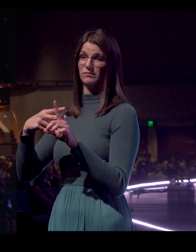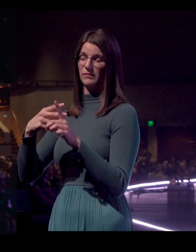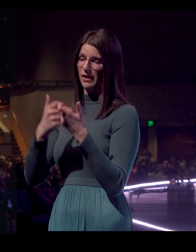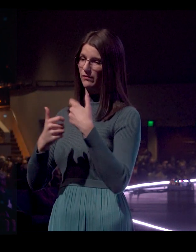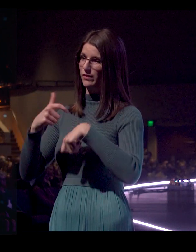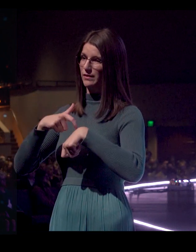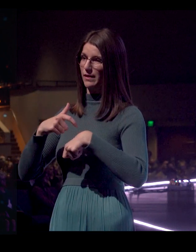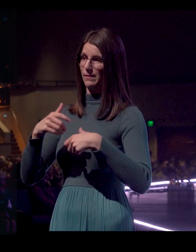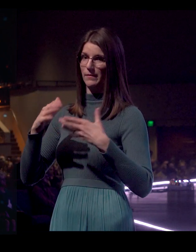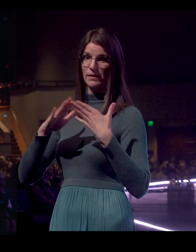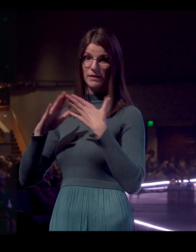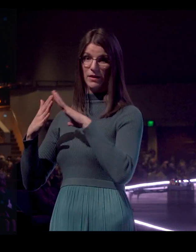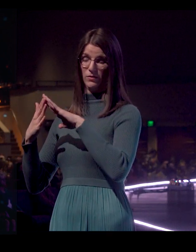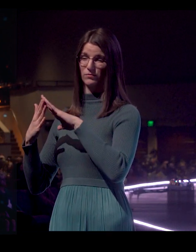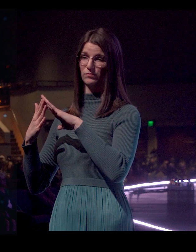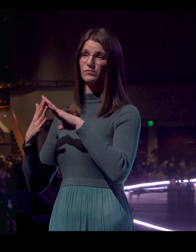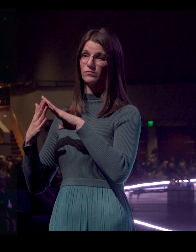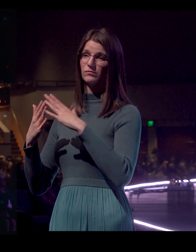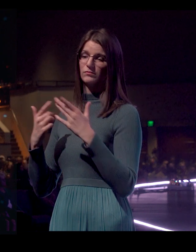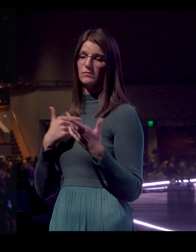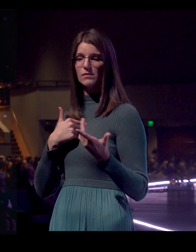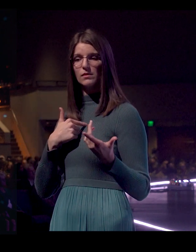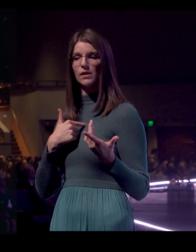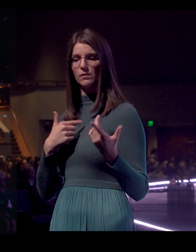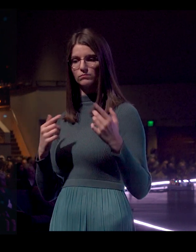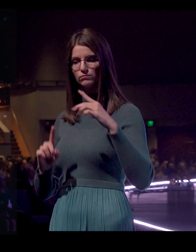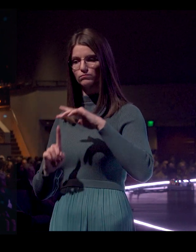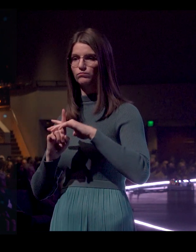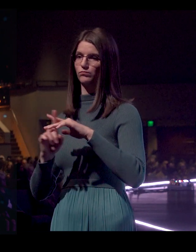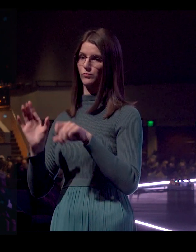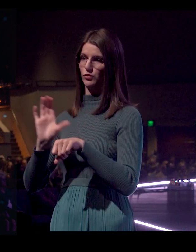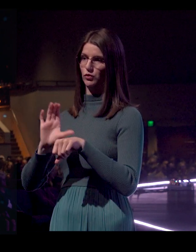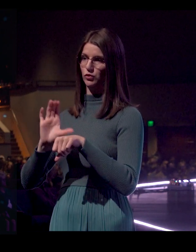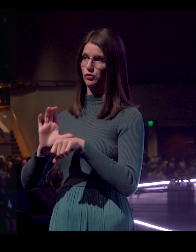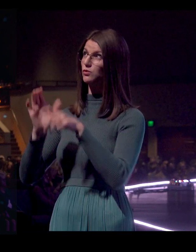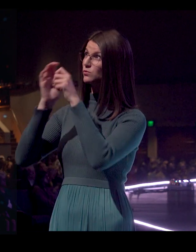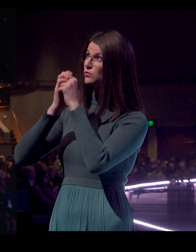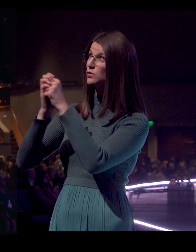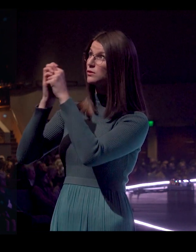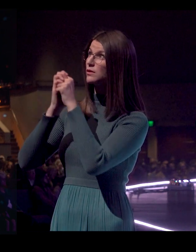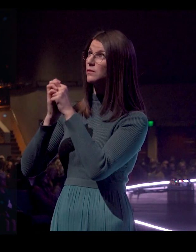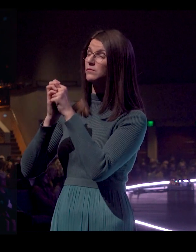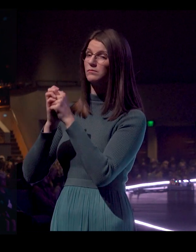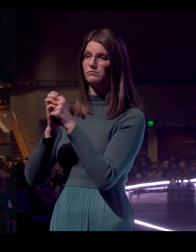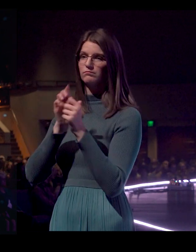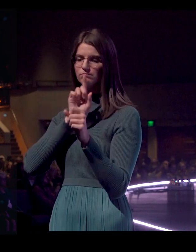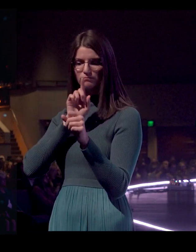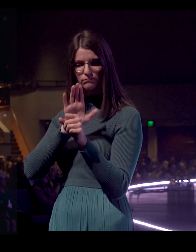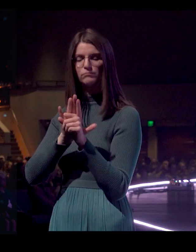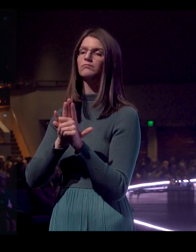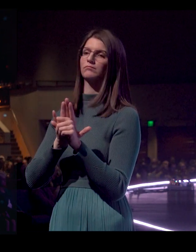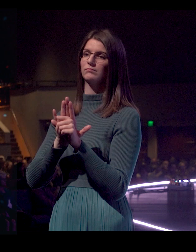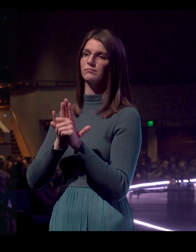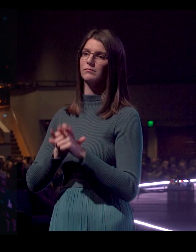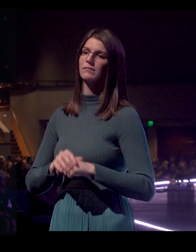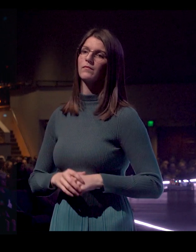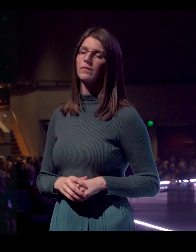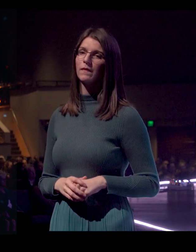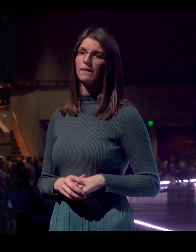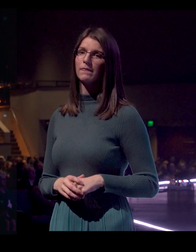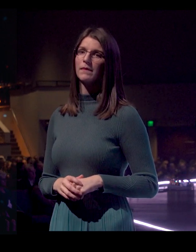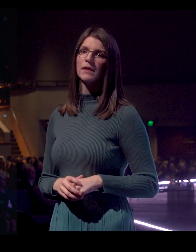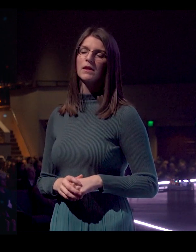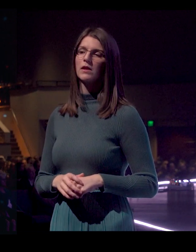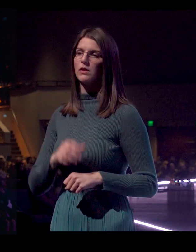church worshiping. I'll just make that commitment. Now, it doesn't have to be CCV. You can go to another church if that's a